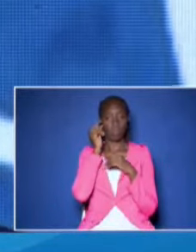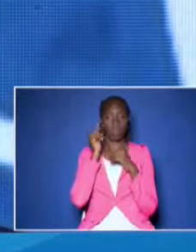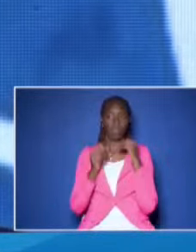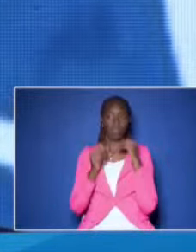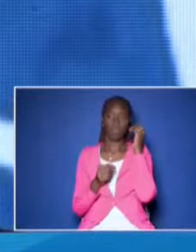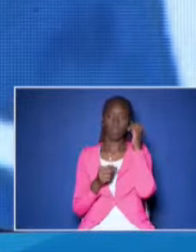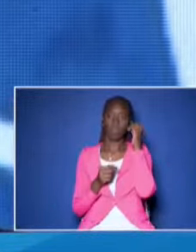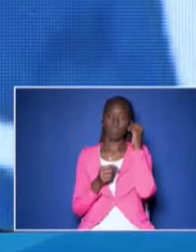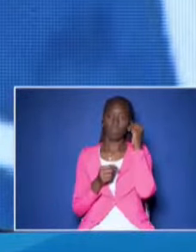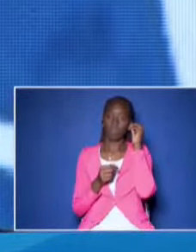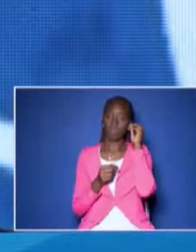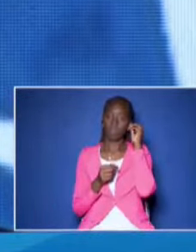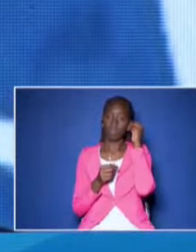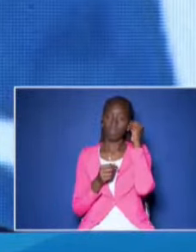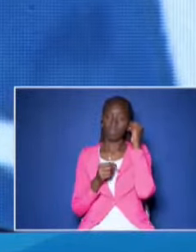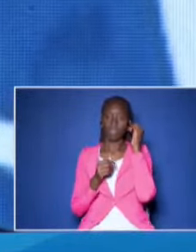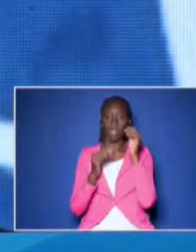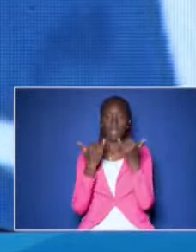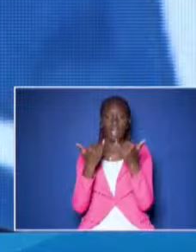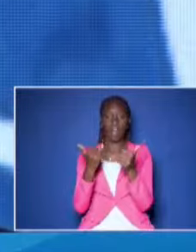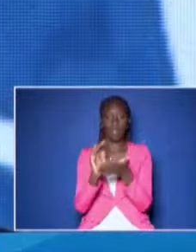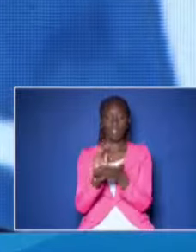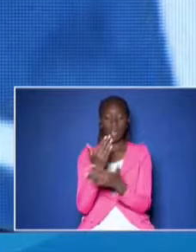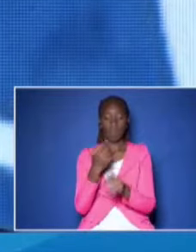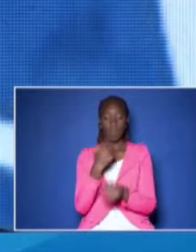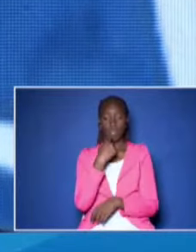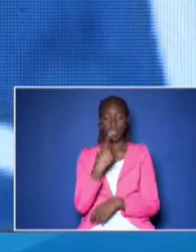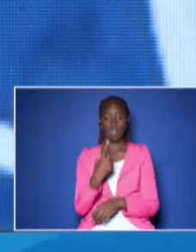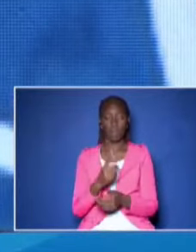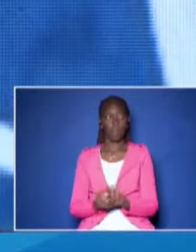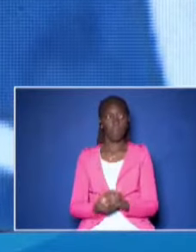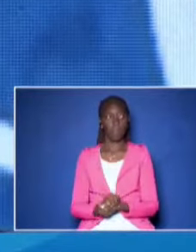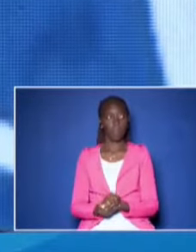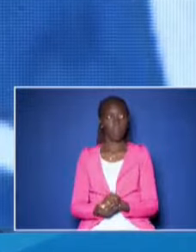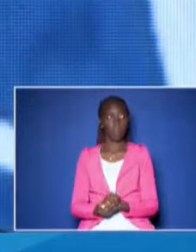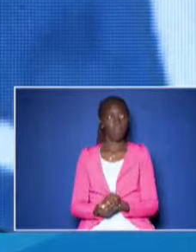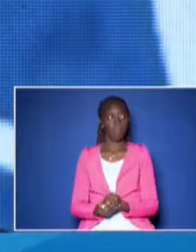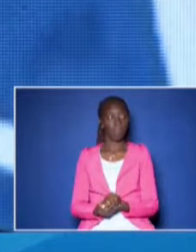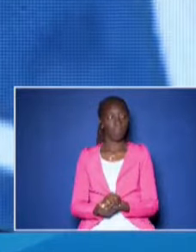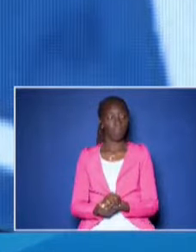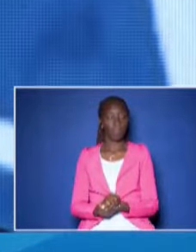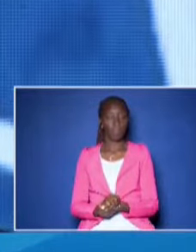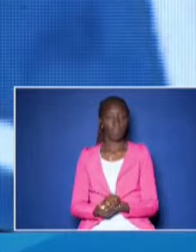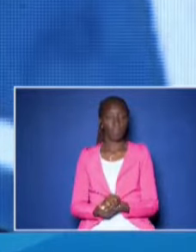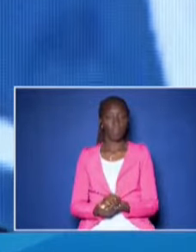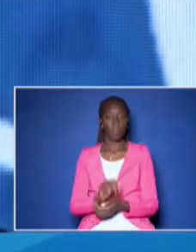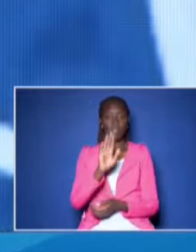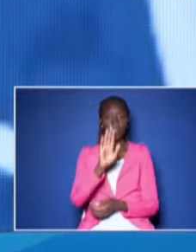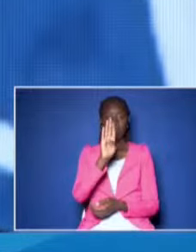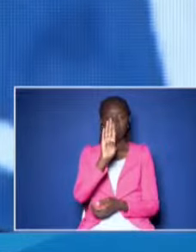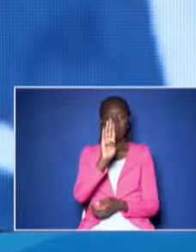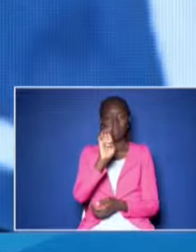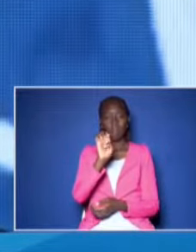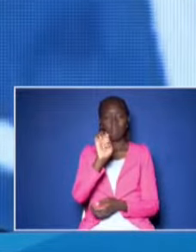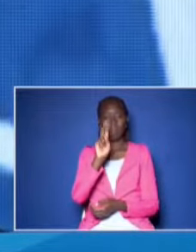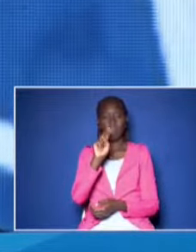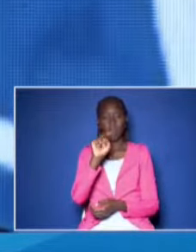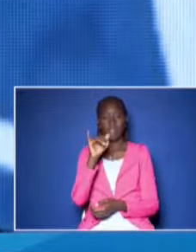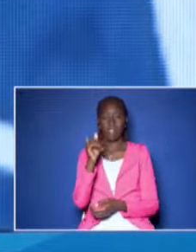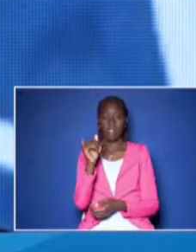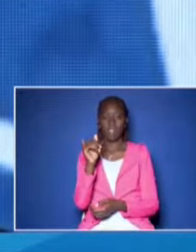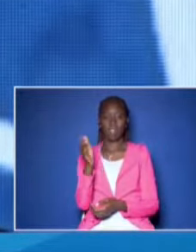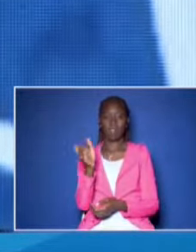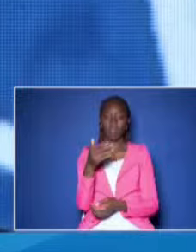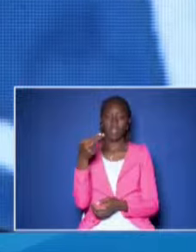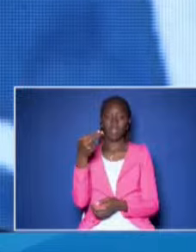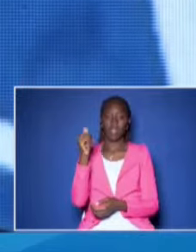forever now some will say well benan